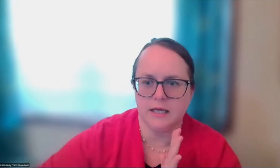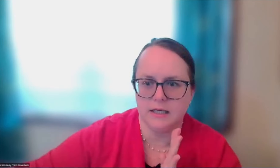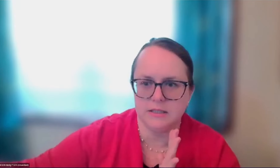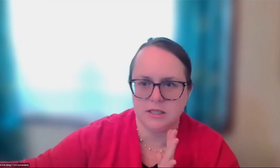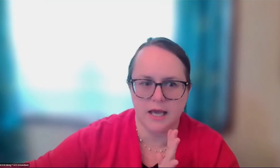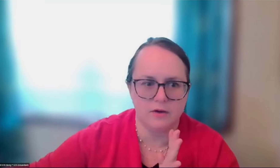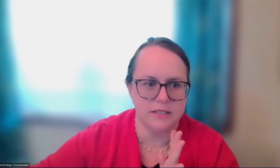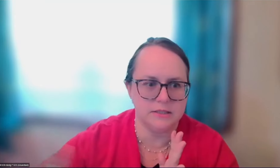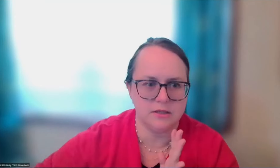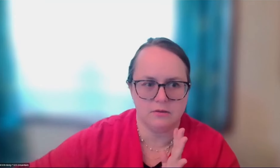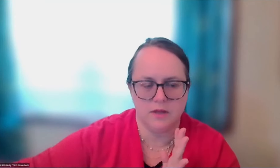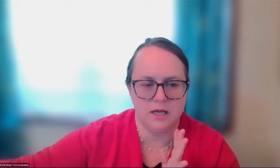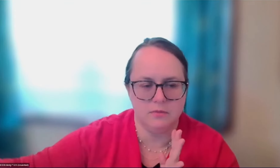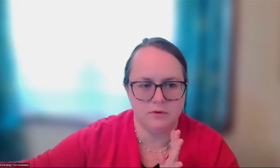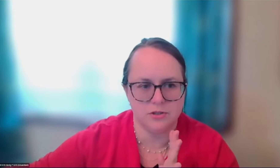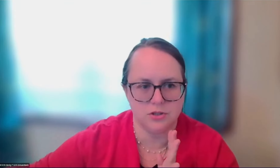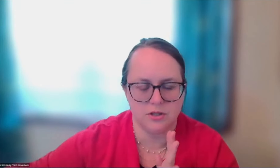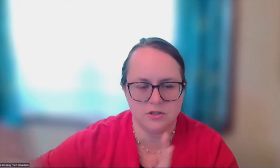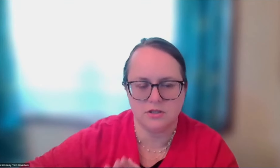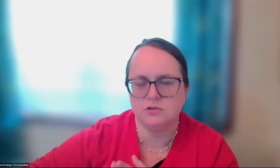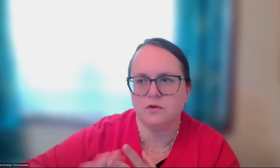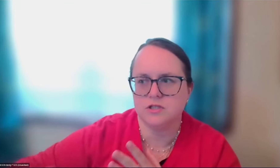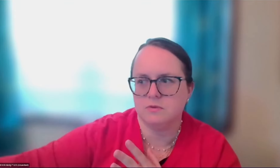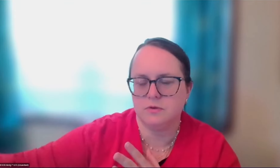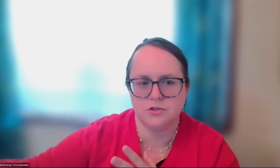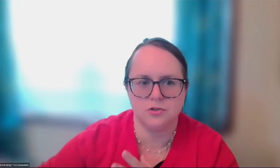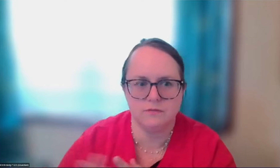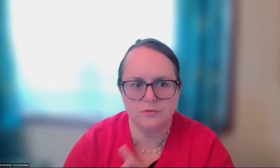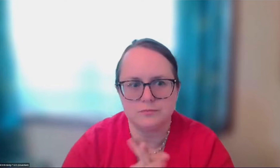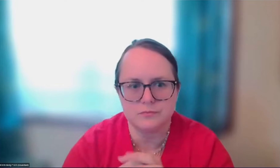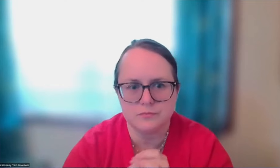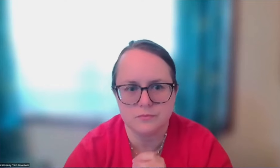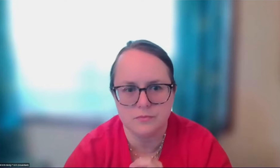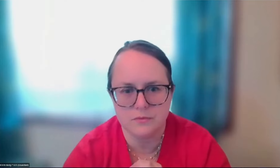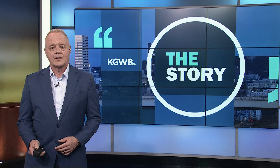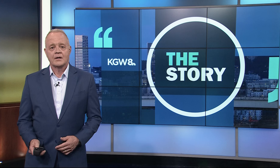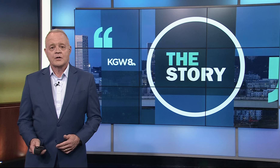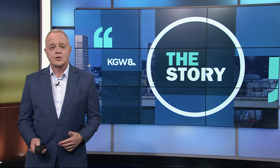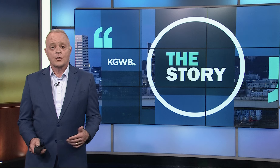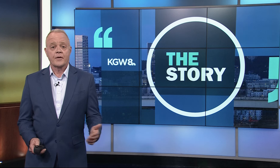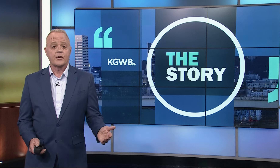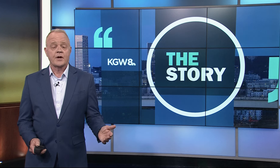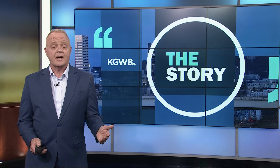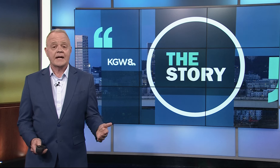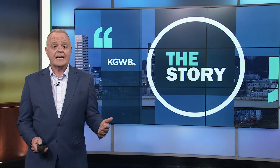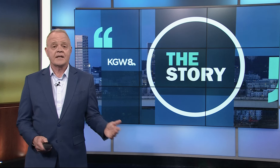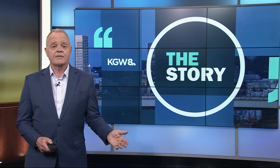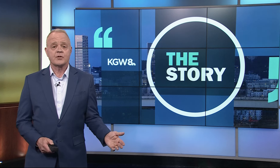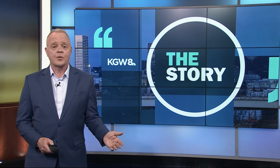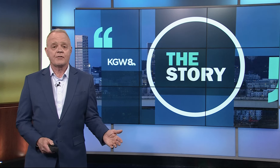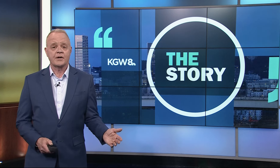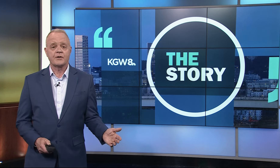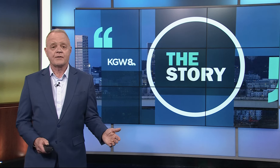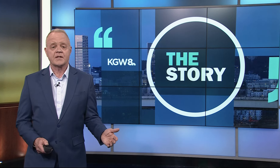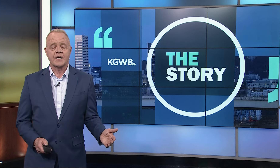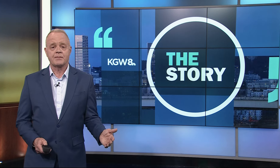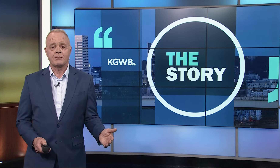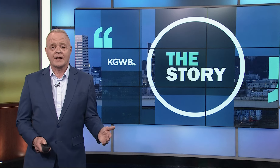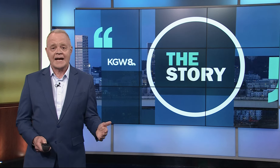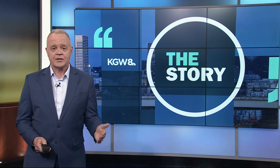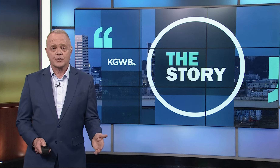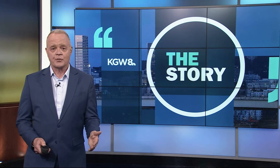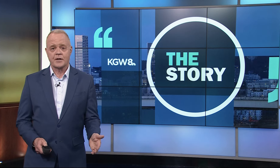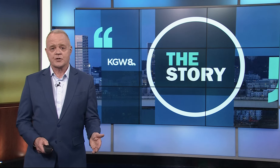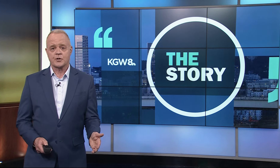processing the record and getting it to the counties so that they can be registered, that those folks can be registered to vote. So whether or not any of the 1,259